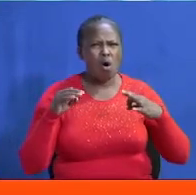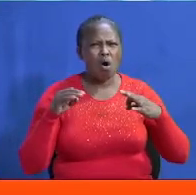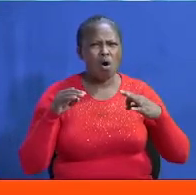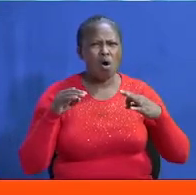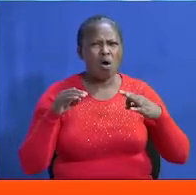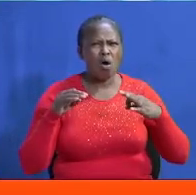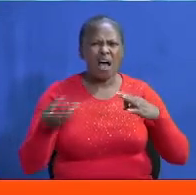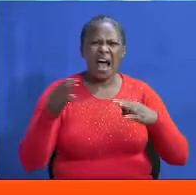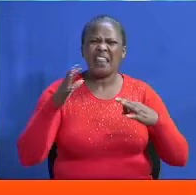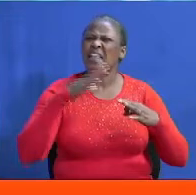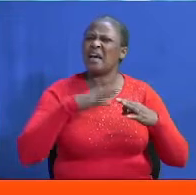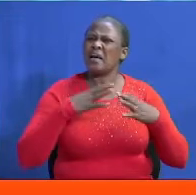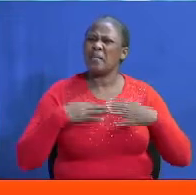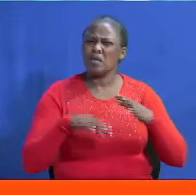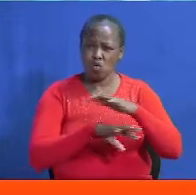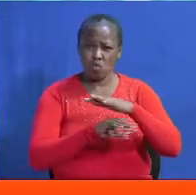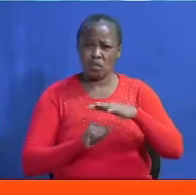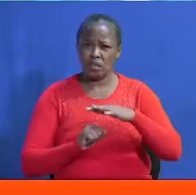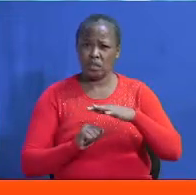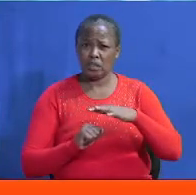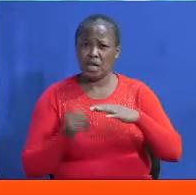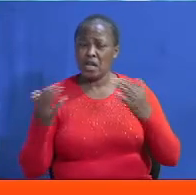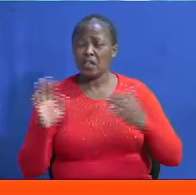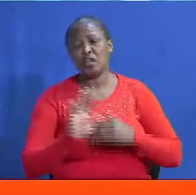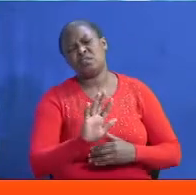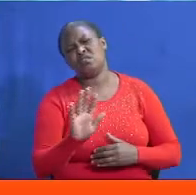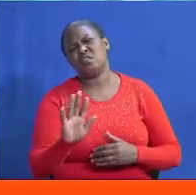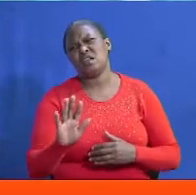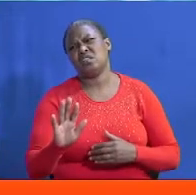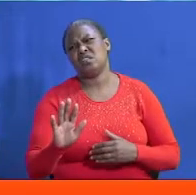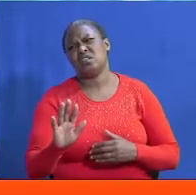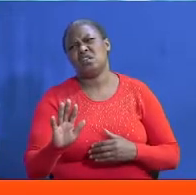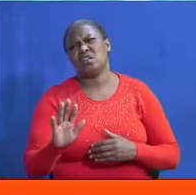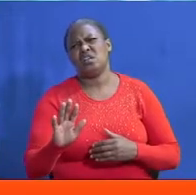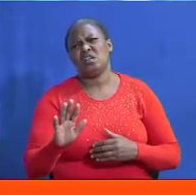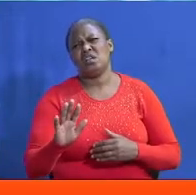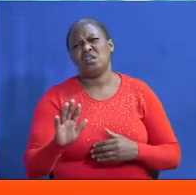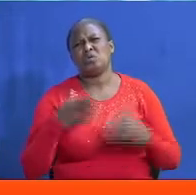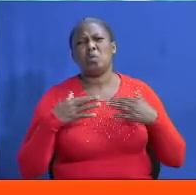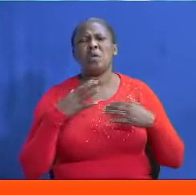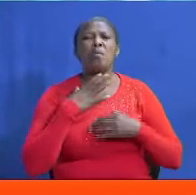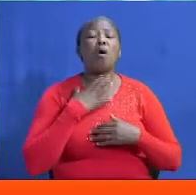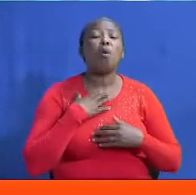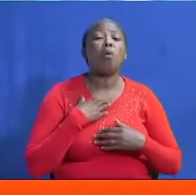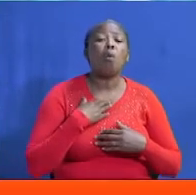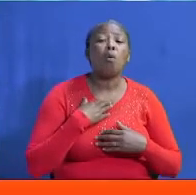other people's things. So there are some people who want election violence come next